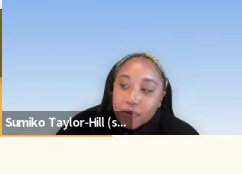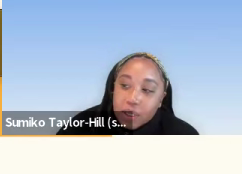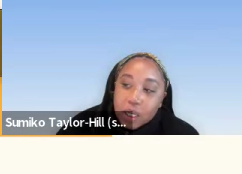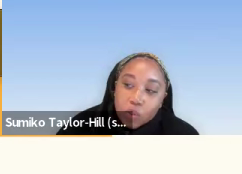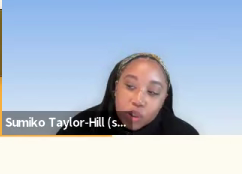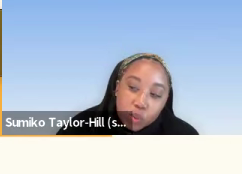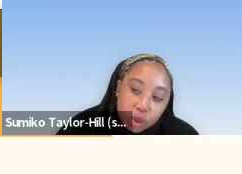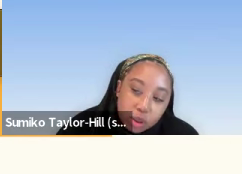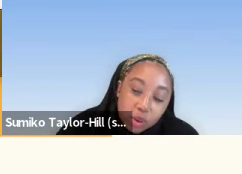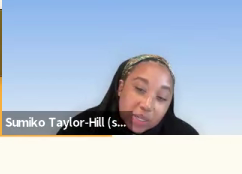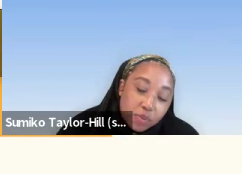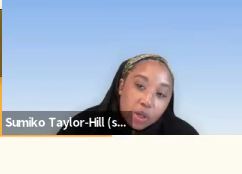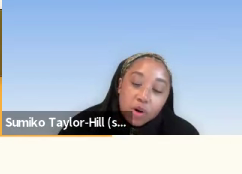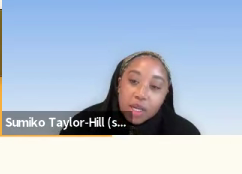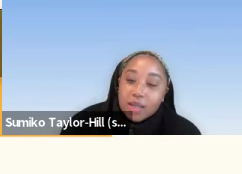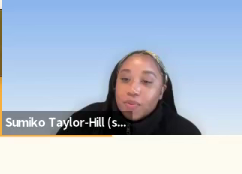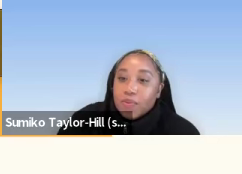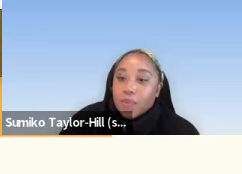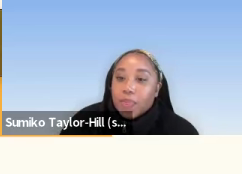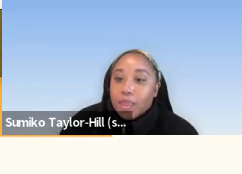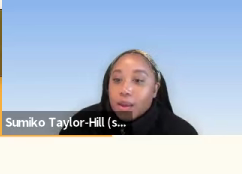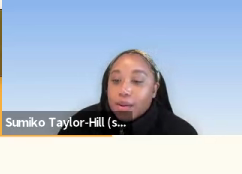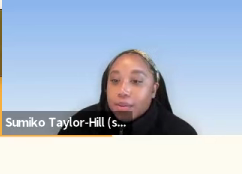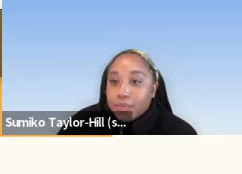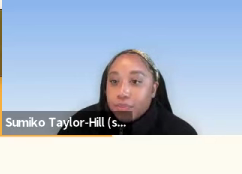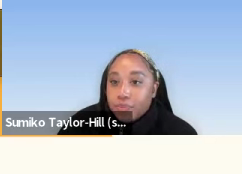to receive funding and which ones were given priority?